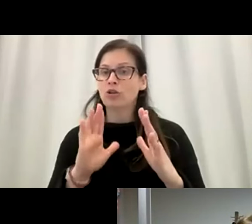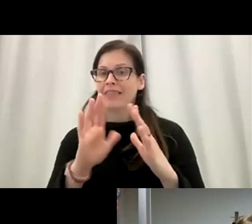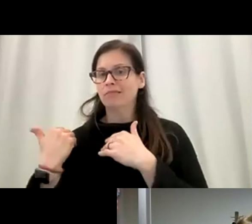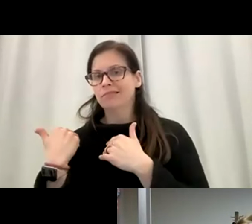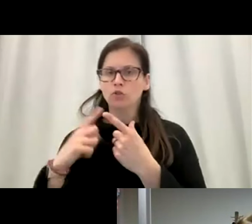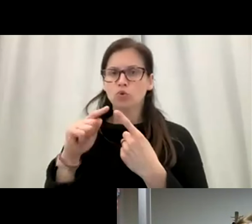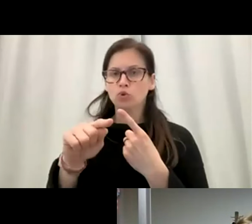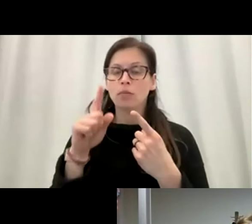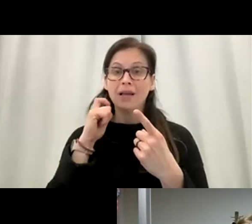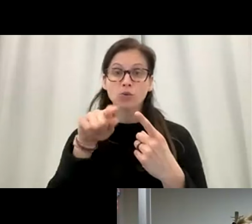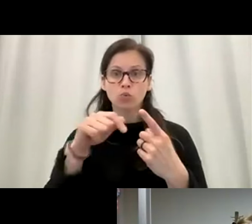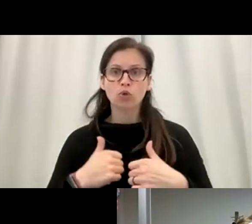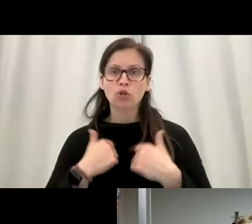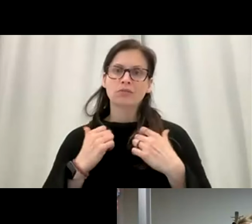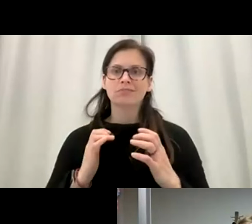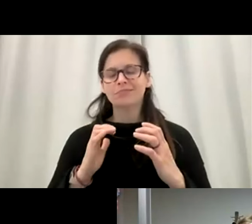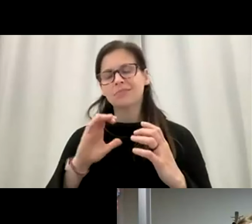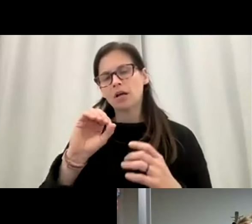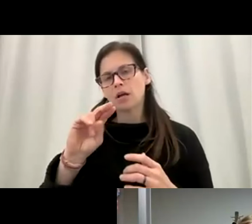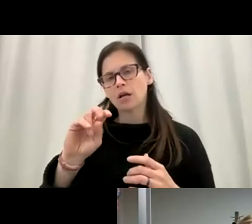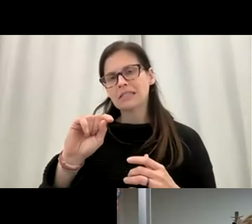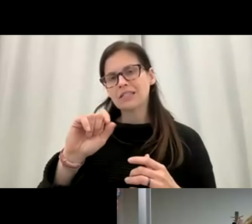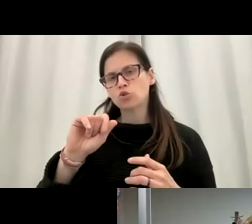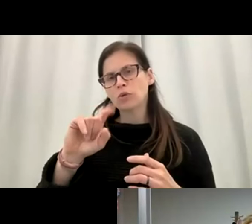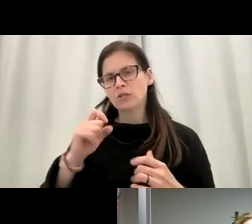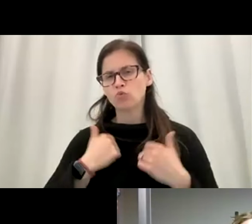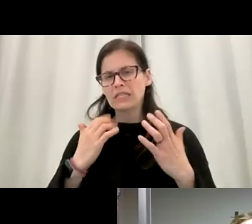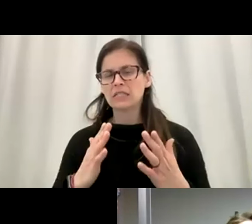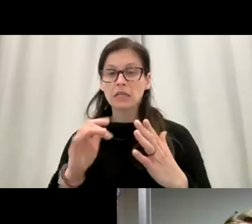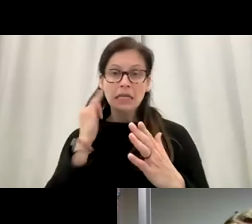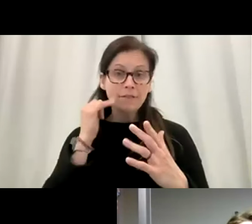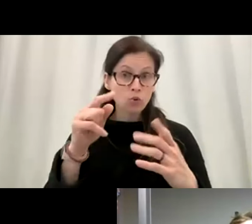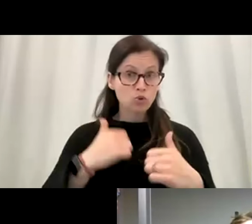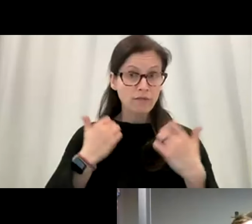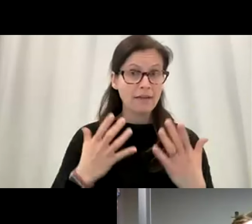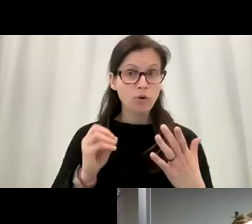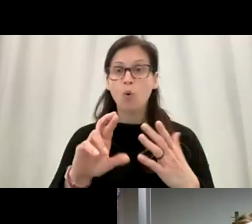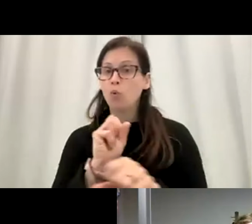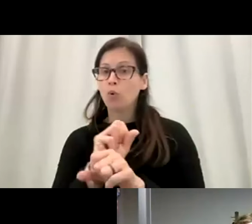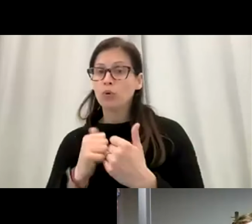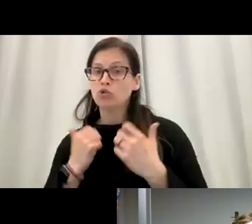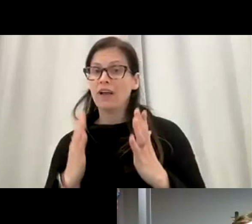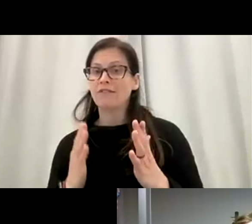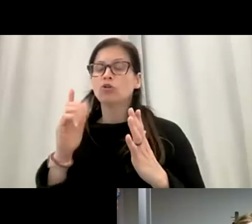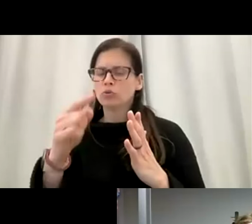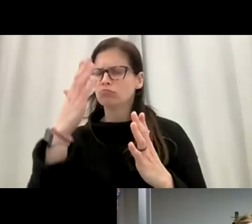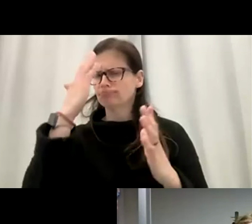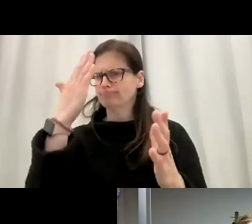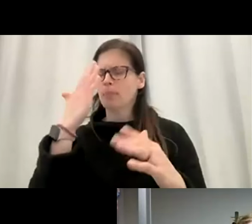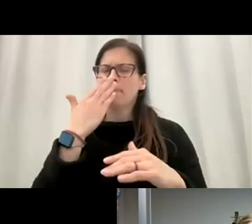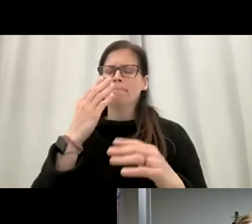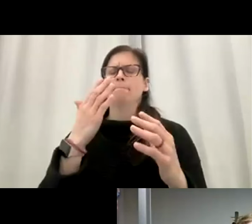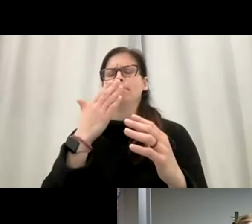you as a constituent, and that if you are a survivor or you work with survivors, you know what is best and what's needed by impacted